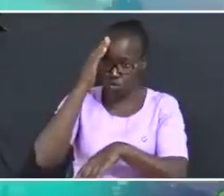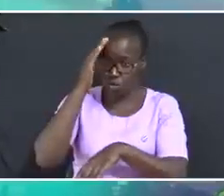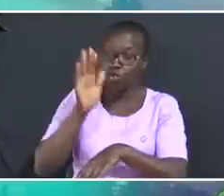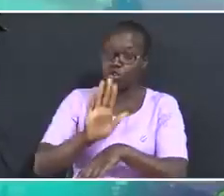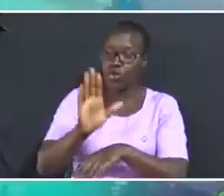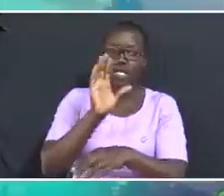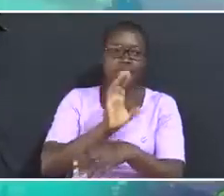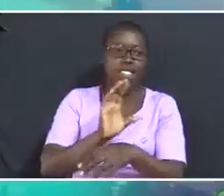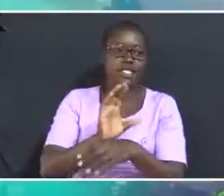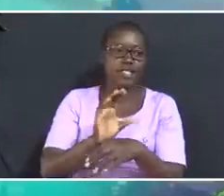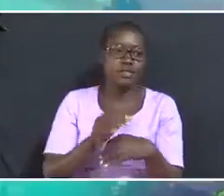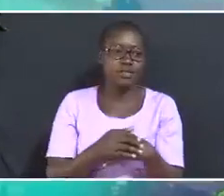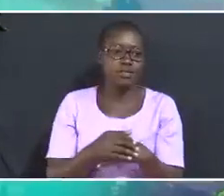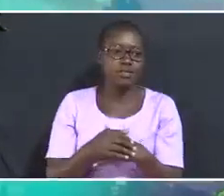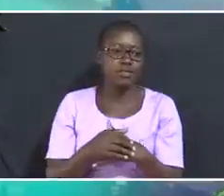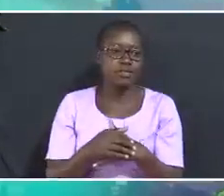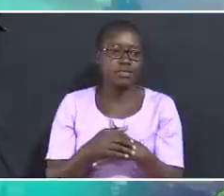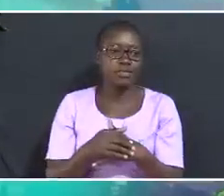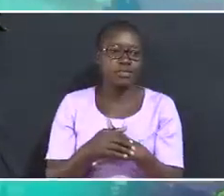church.